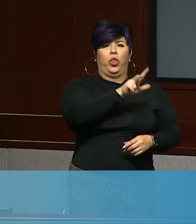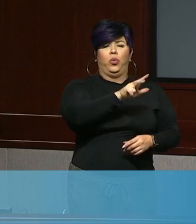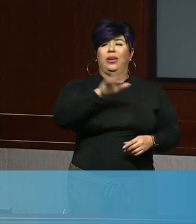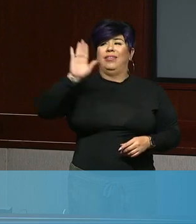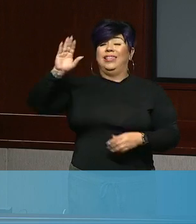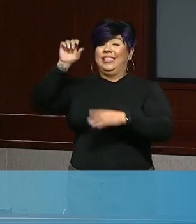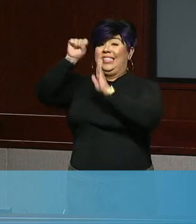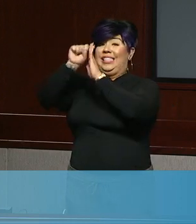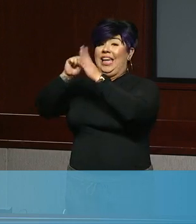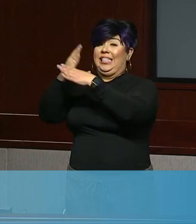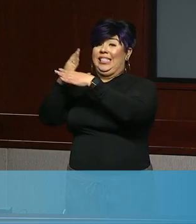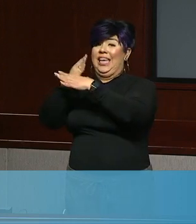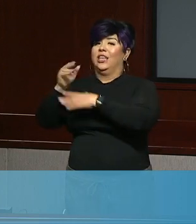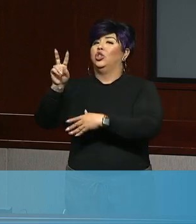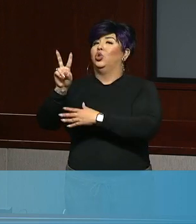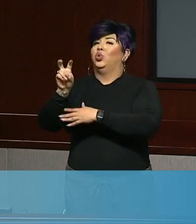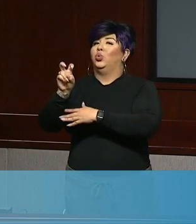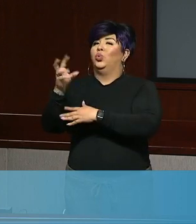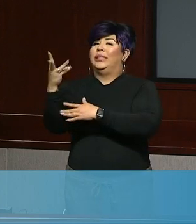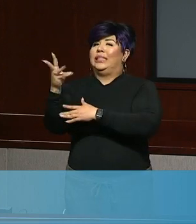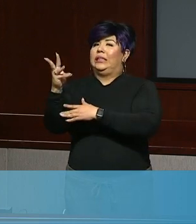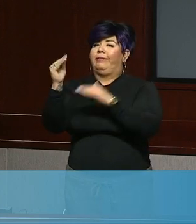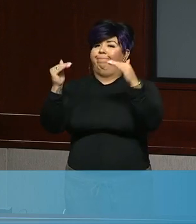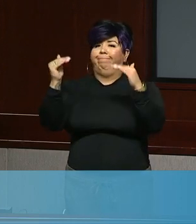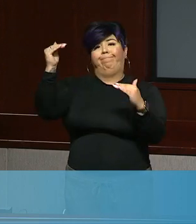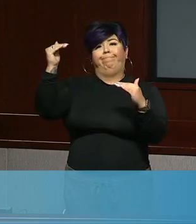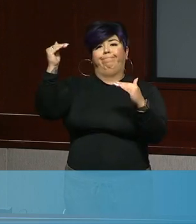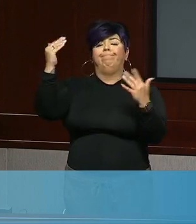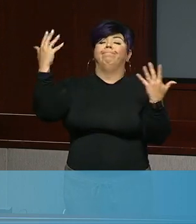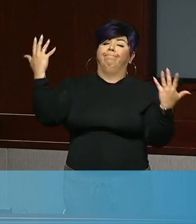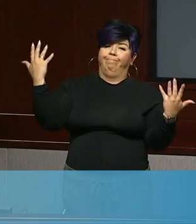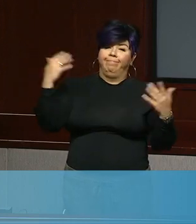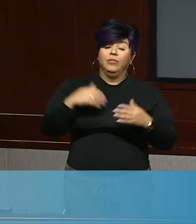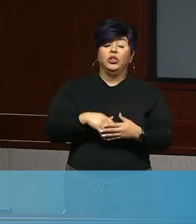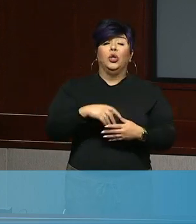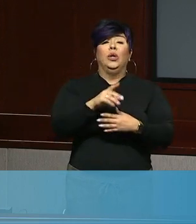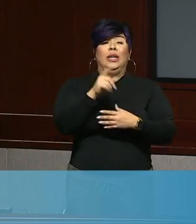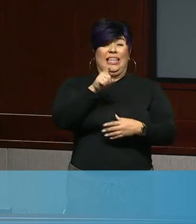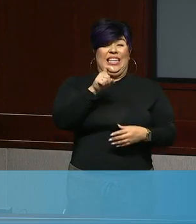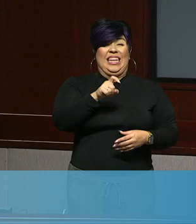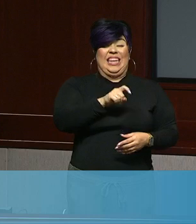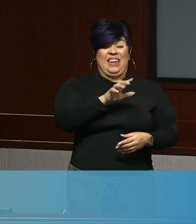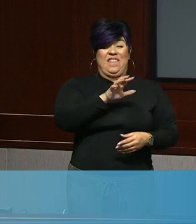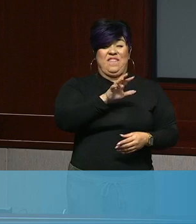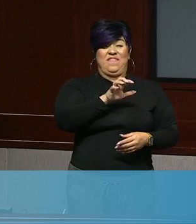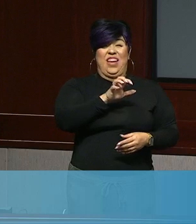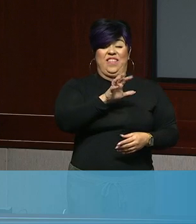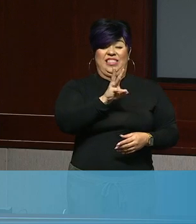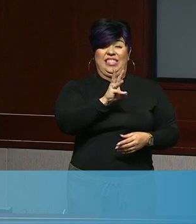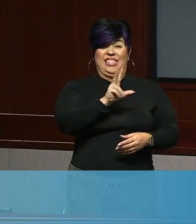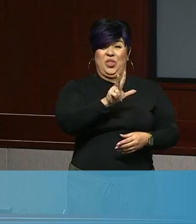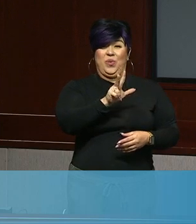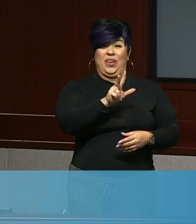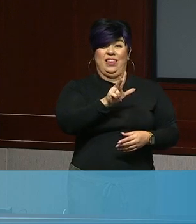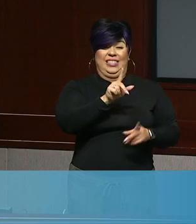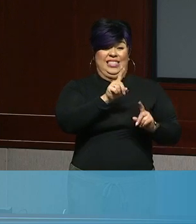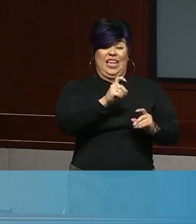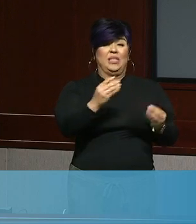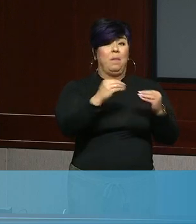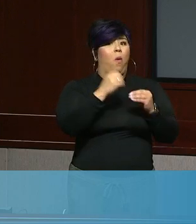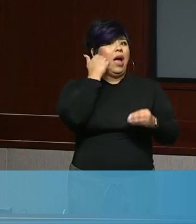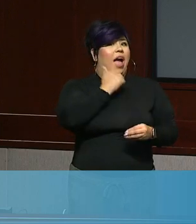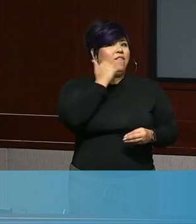median testing rate was 216. While Kern needs 563 more tests per day to meet the